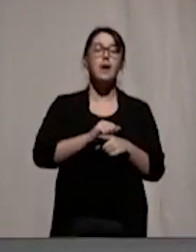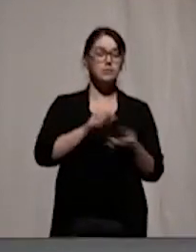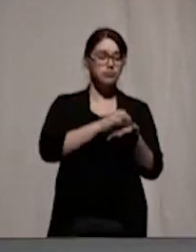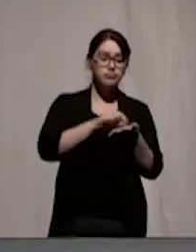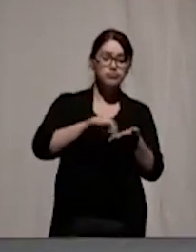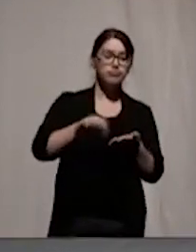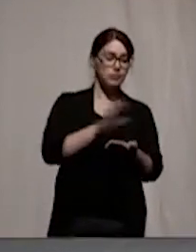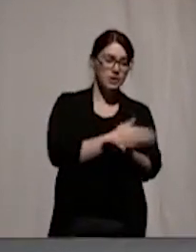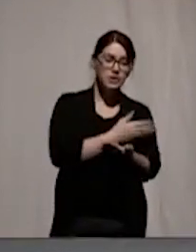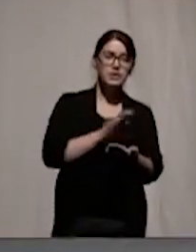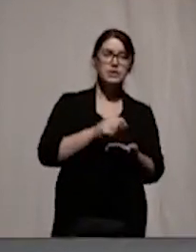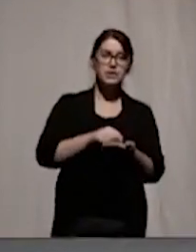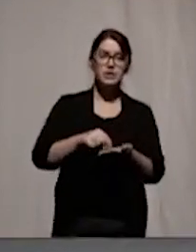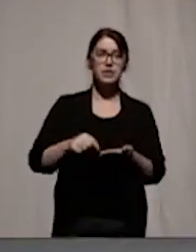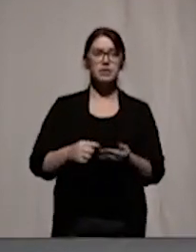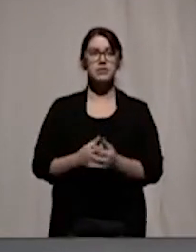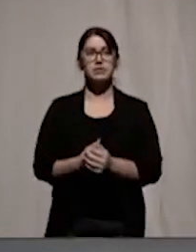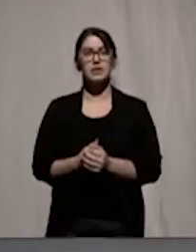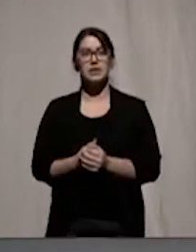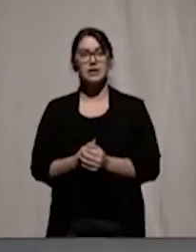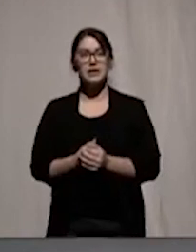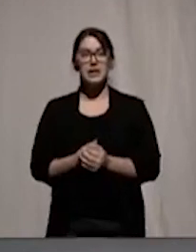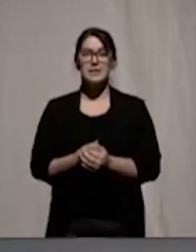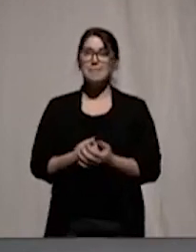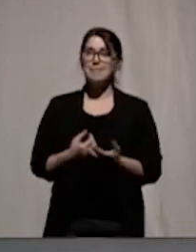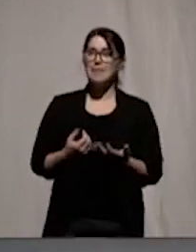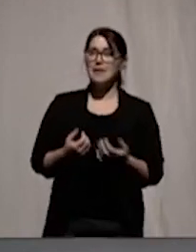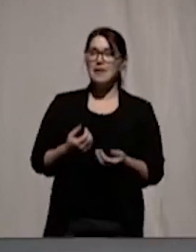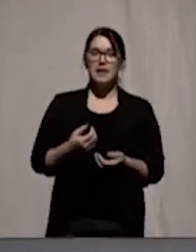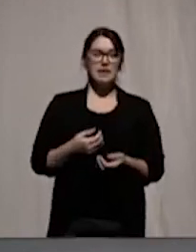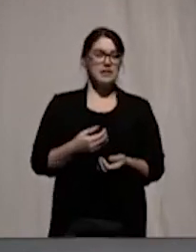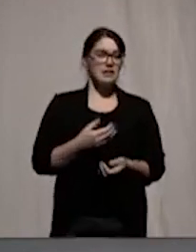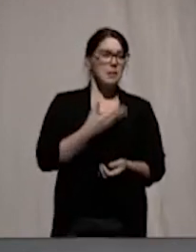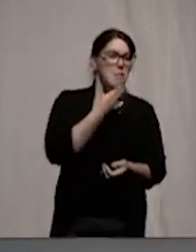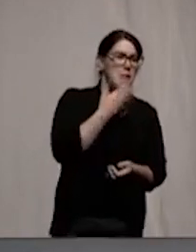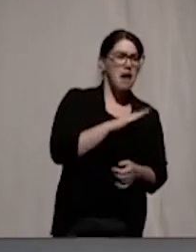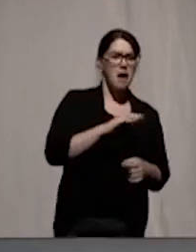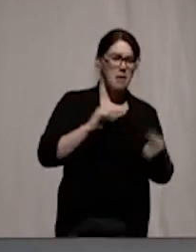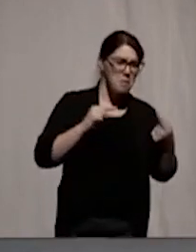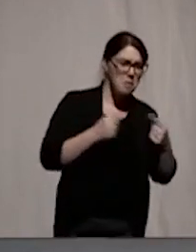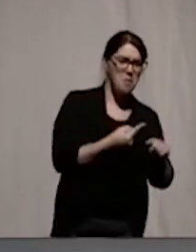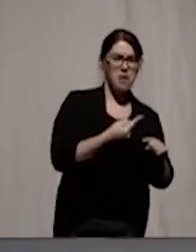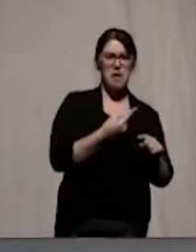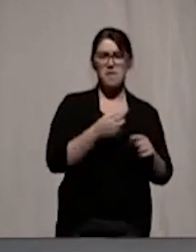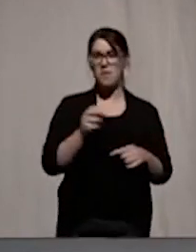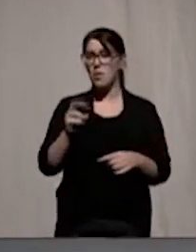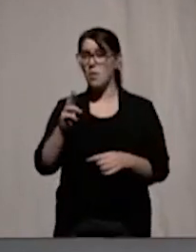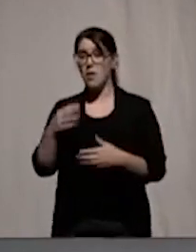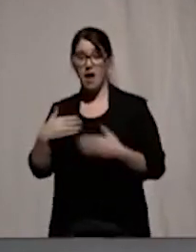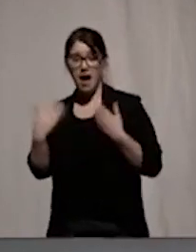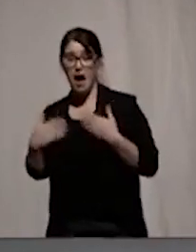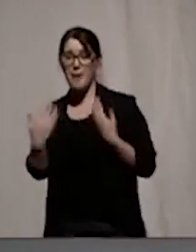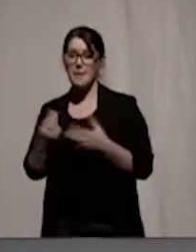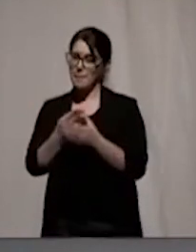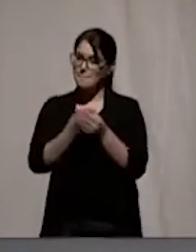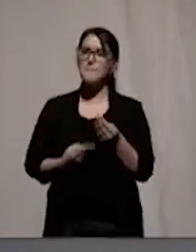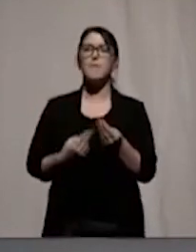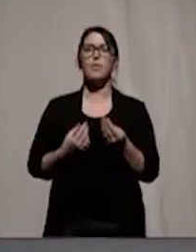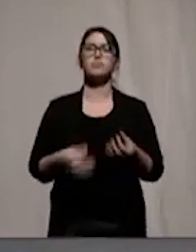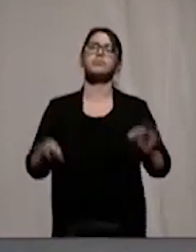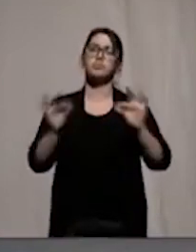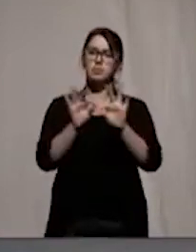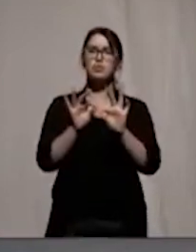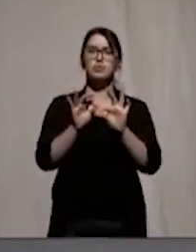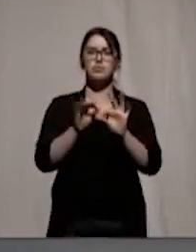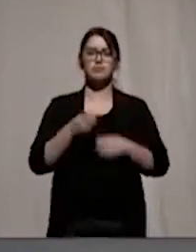and relive moments, even if they're painful moments, and you just sit there and kind of channel that energy. So if I want to write, say somebody gives me an instrumental and it's